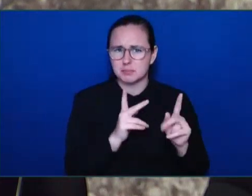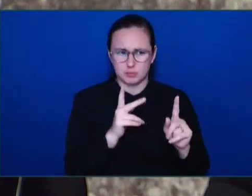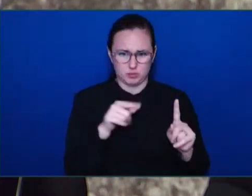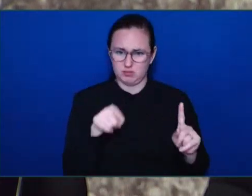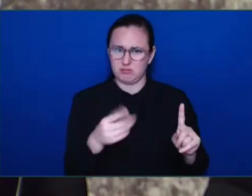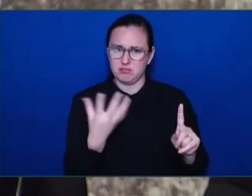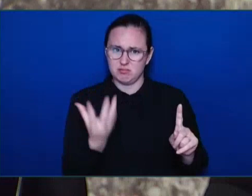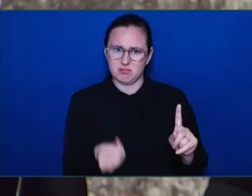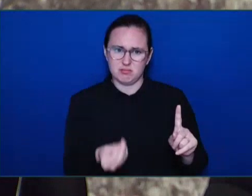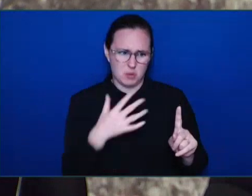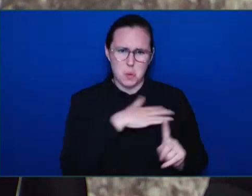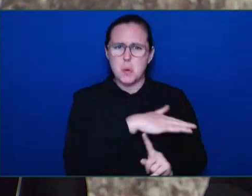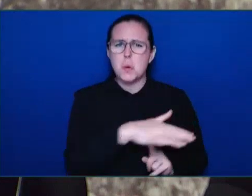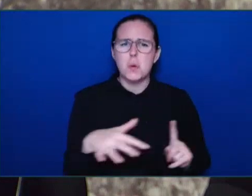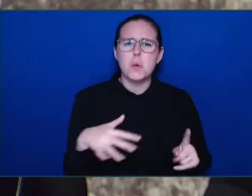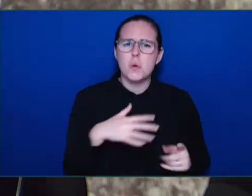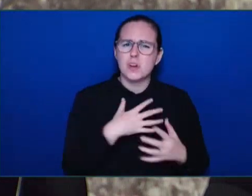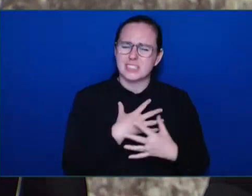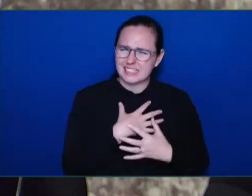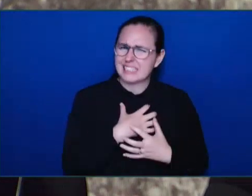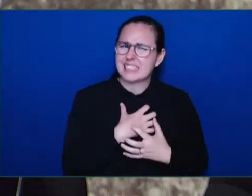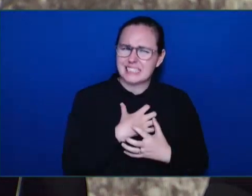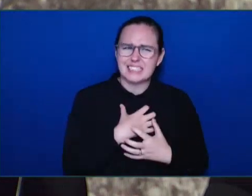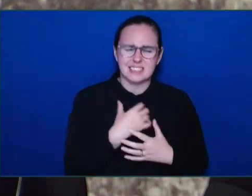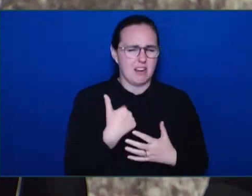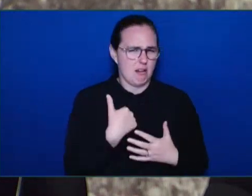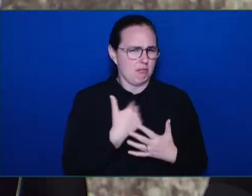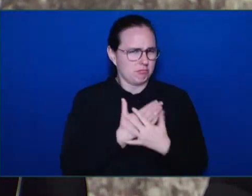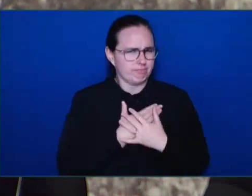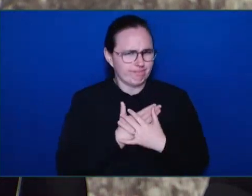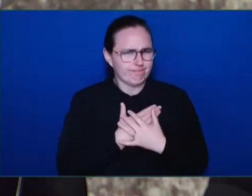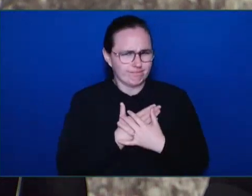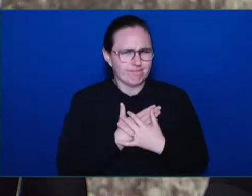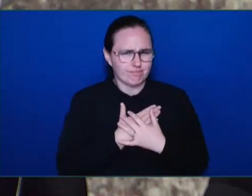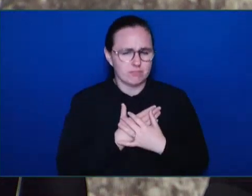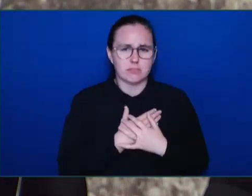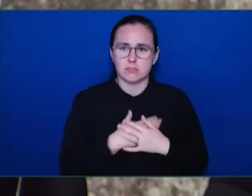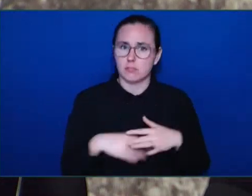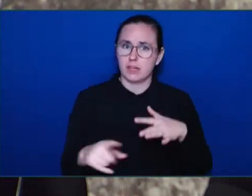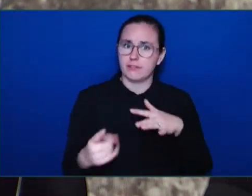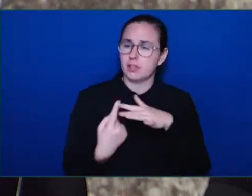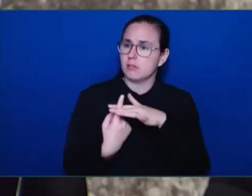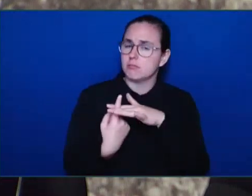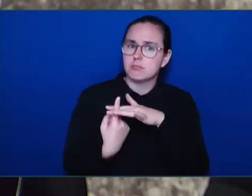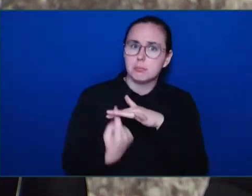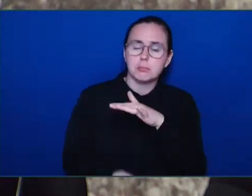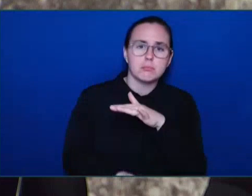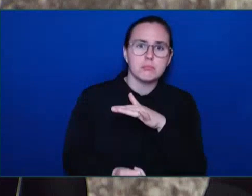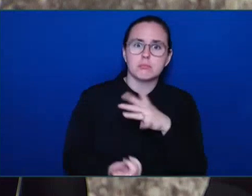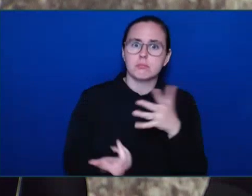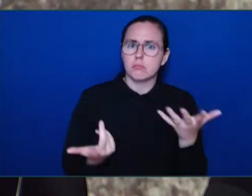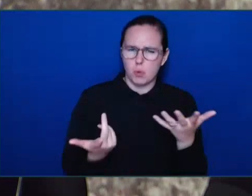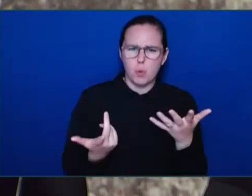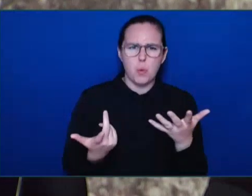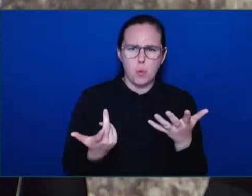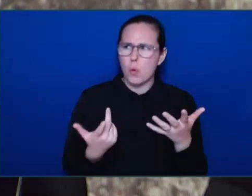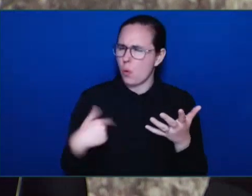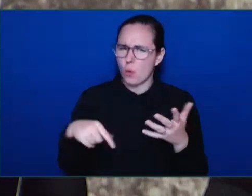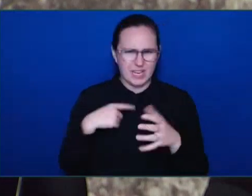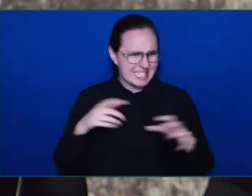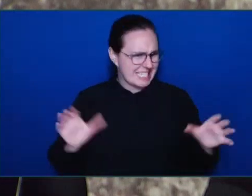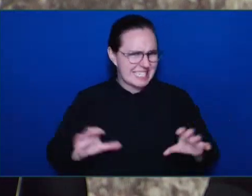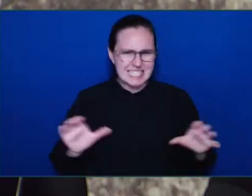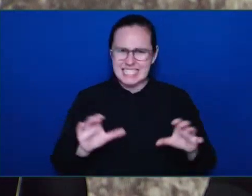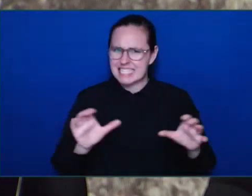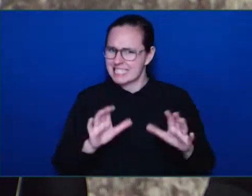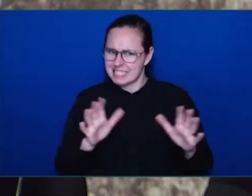step is taken to locate that child or youth and to make sure that they are in a safe home and that they have the supports and services that they